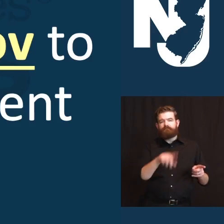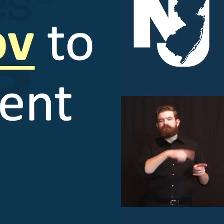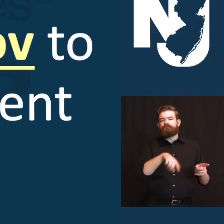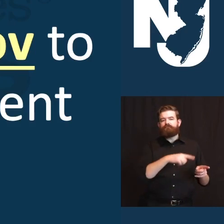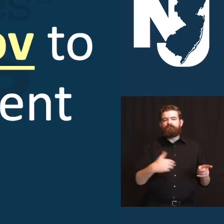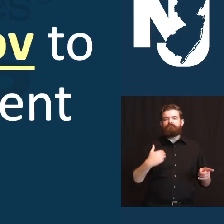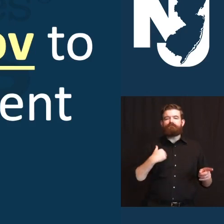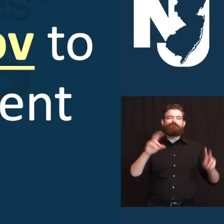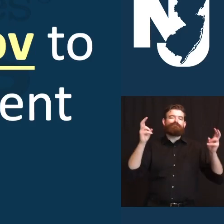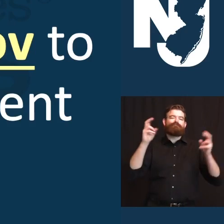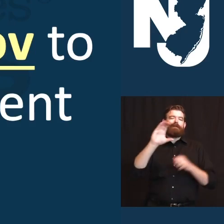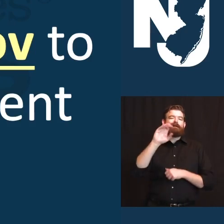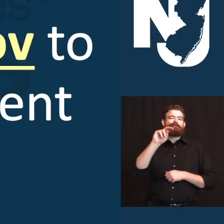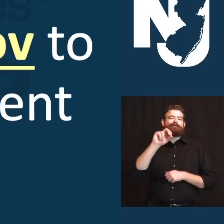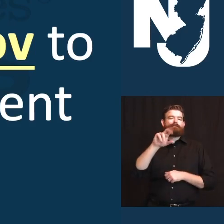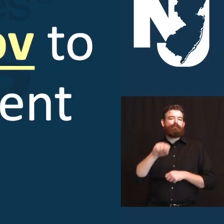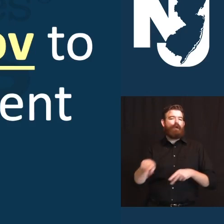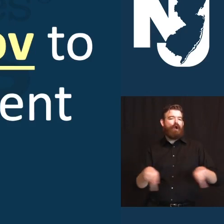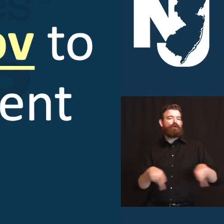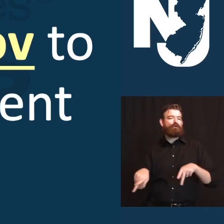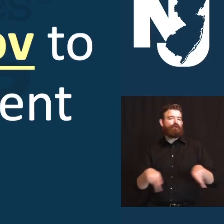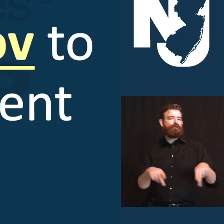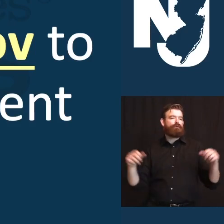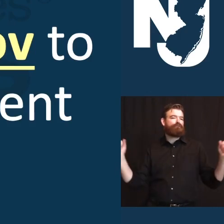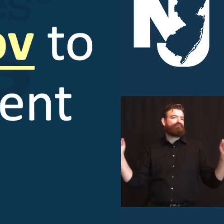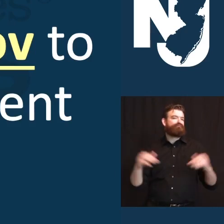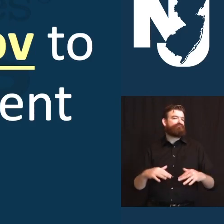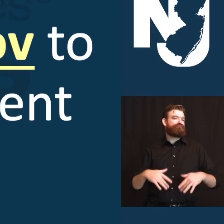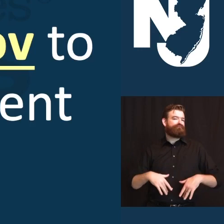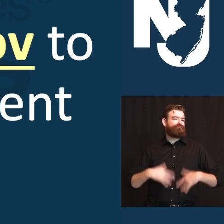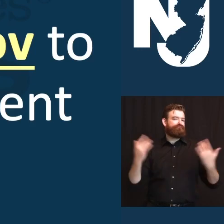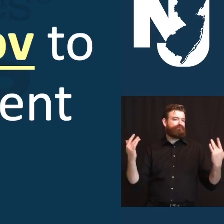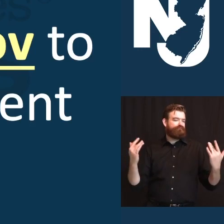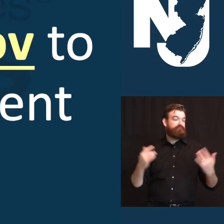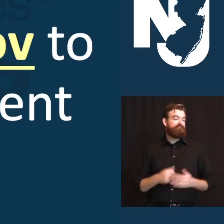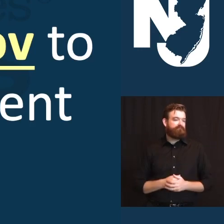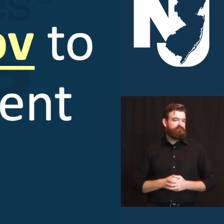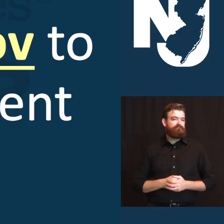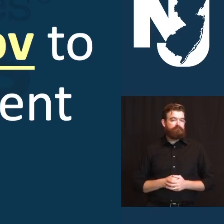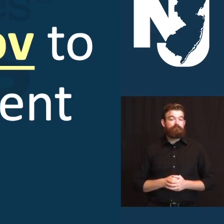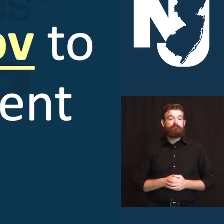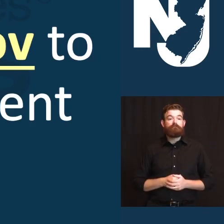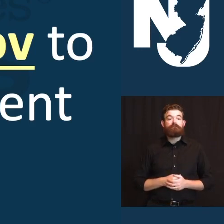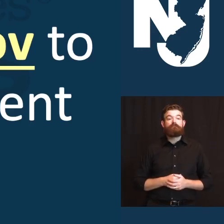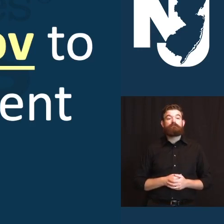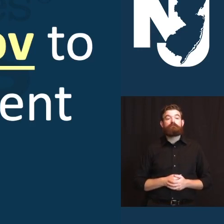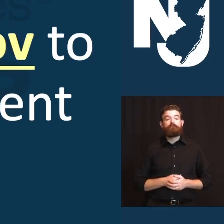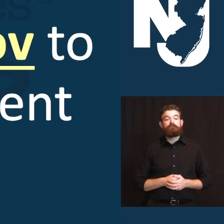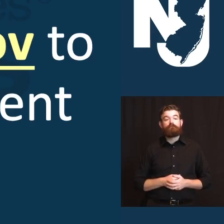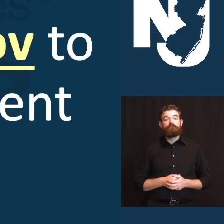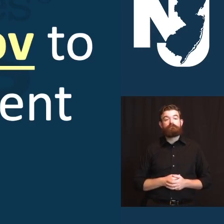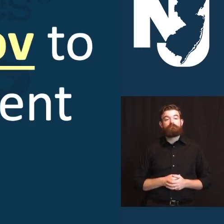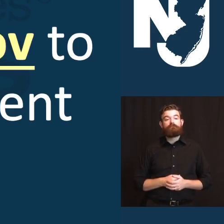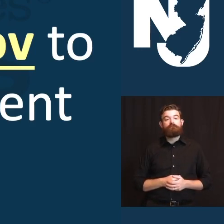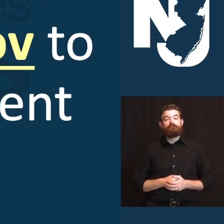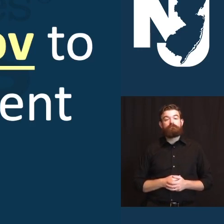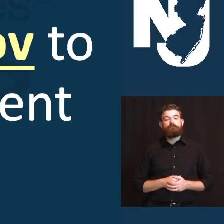which is what we need. And remember, responding to the census is quick, it's important, it's safe, and it's our civic